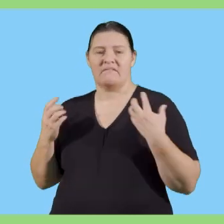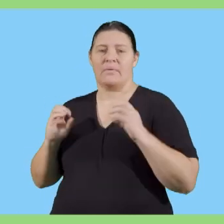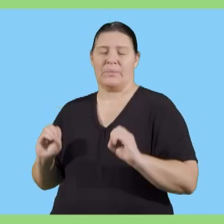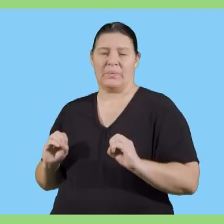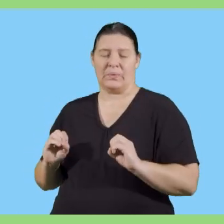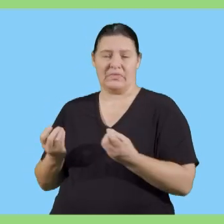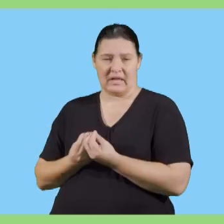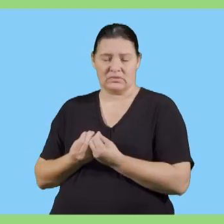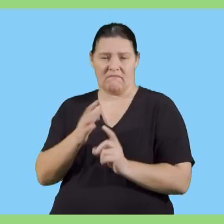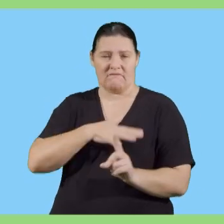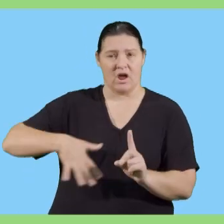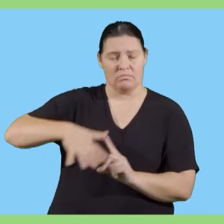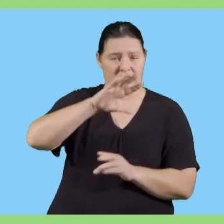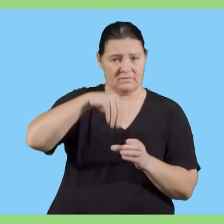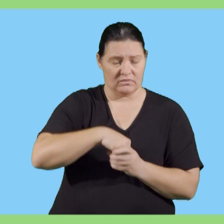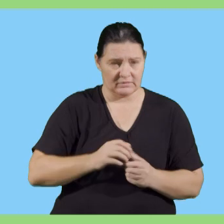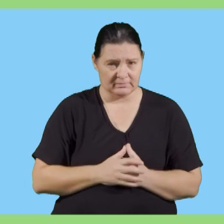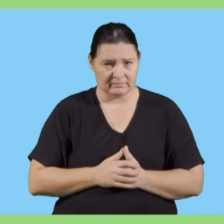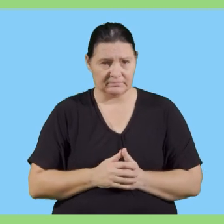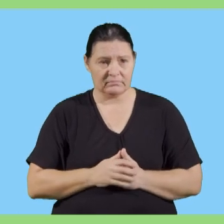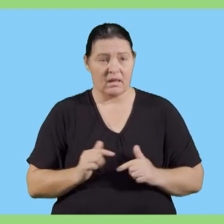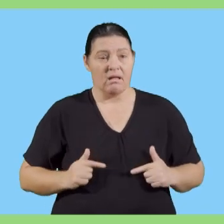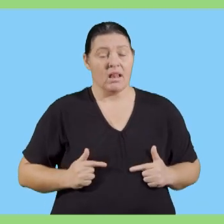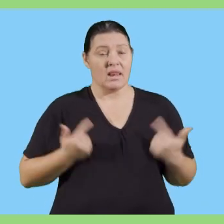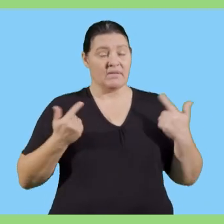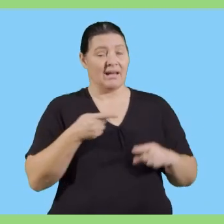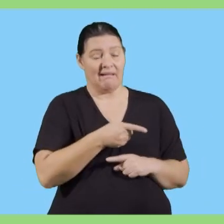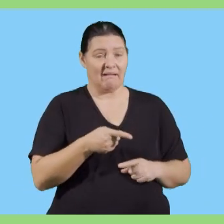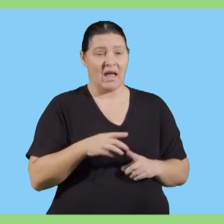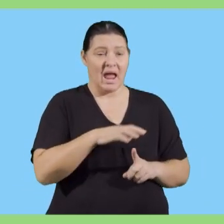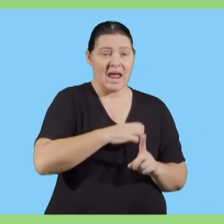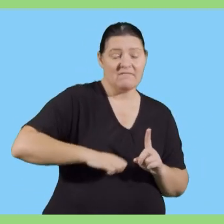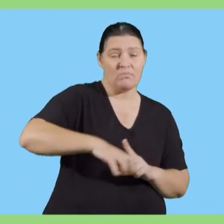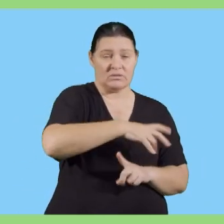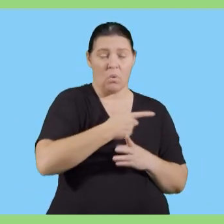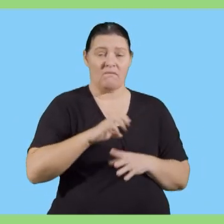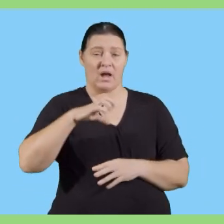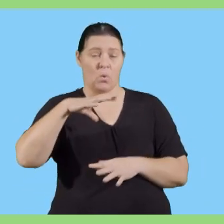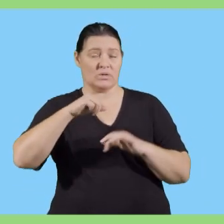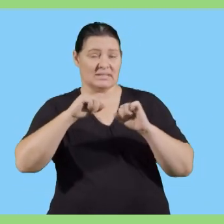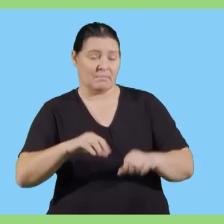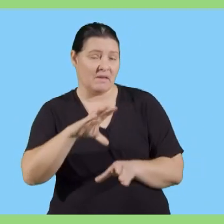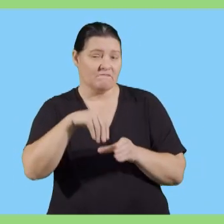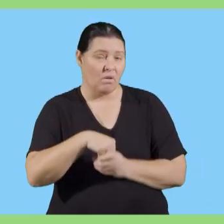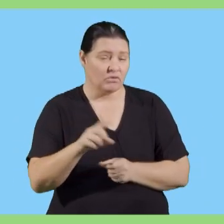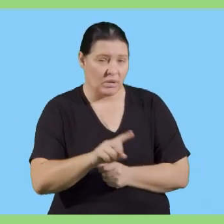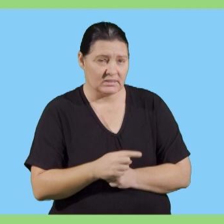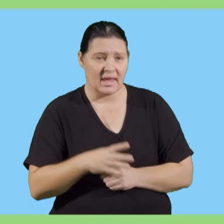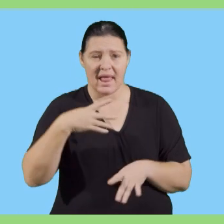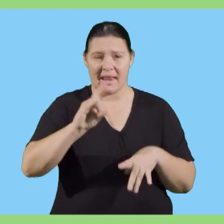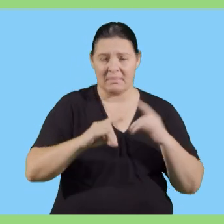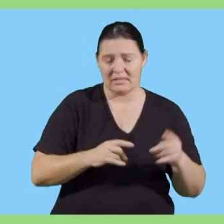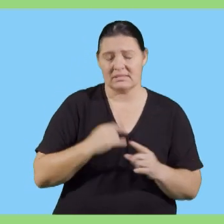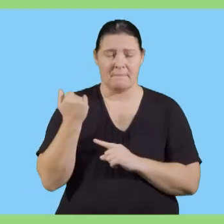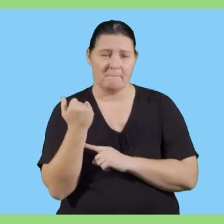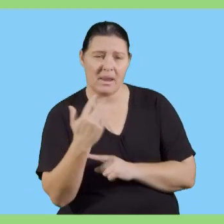the environment or of an ecosystem includes animals, plants, bacteria, protista, and